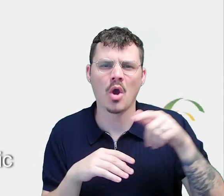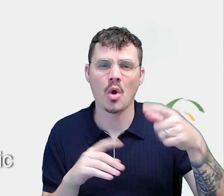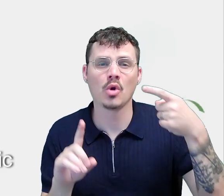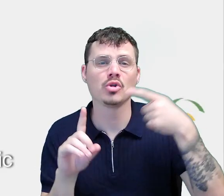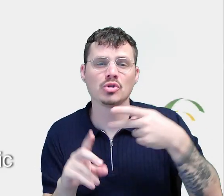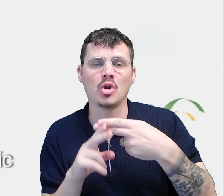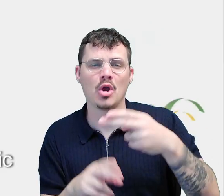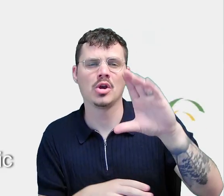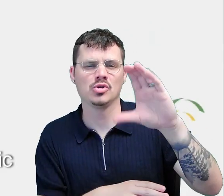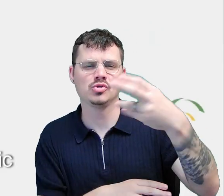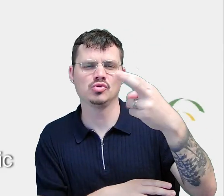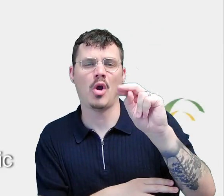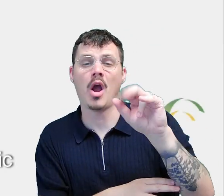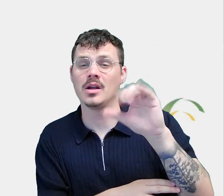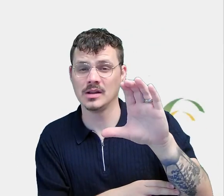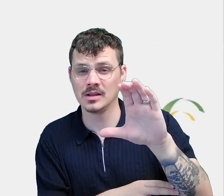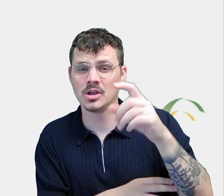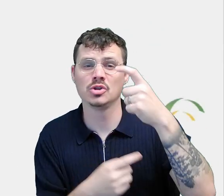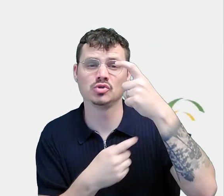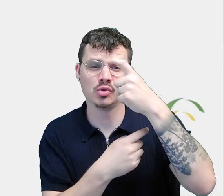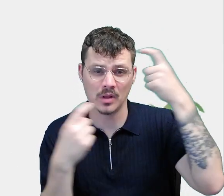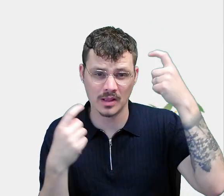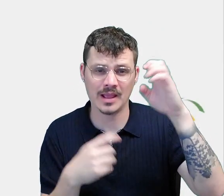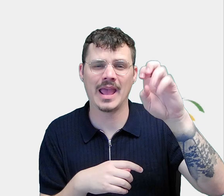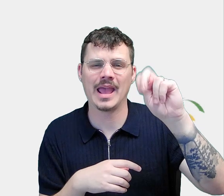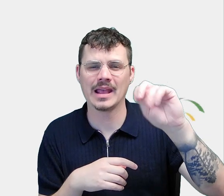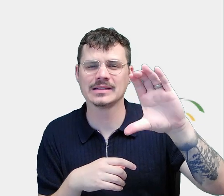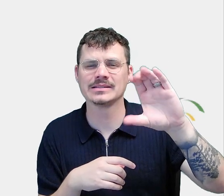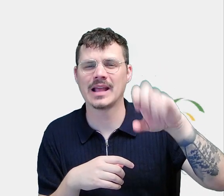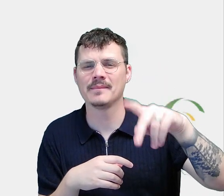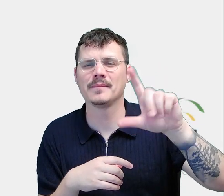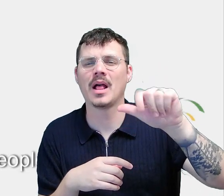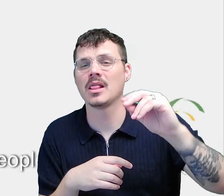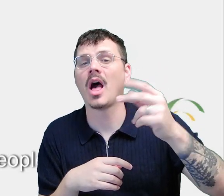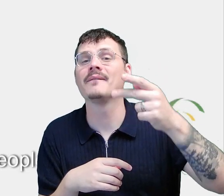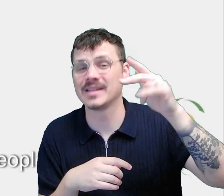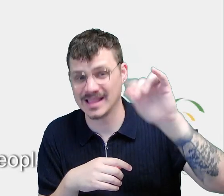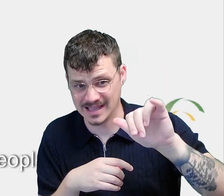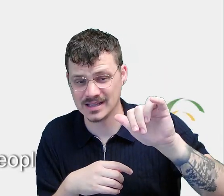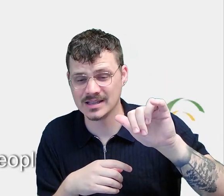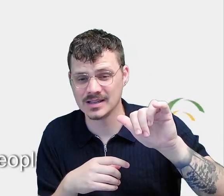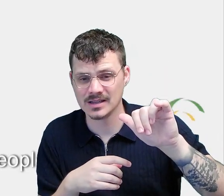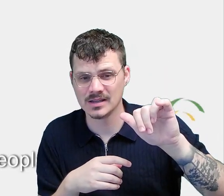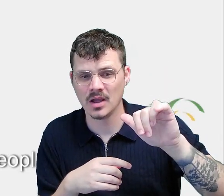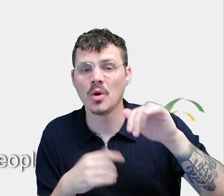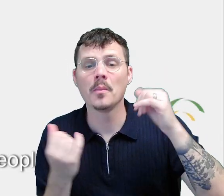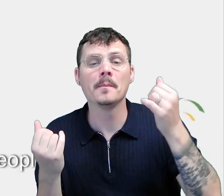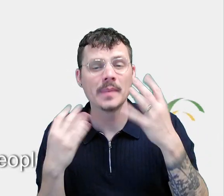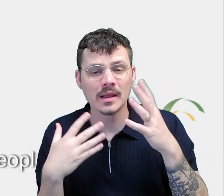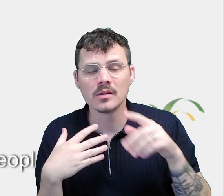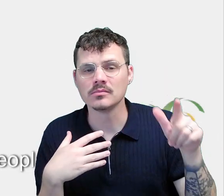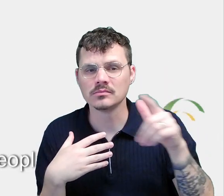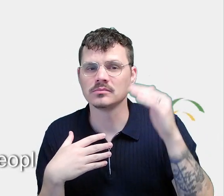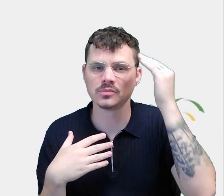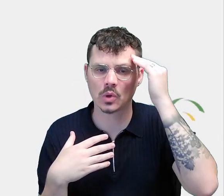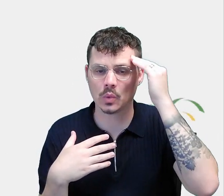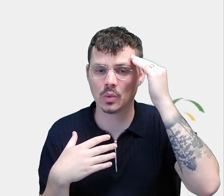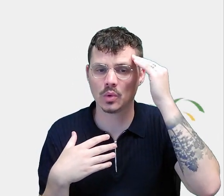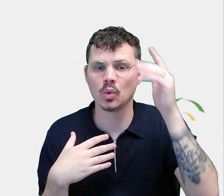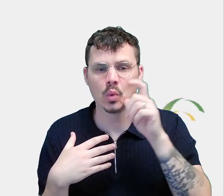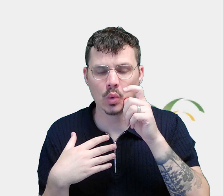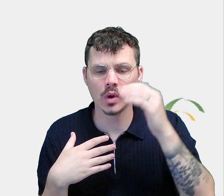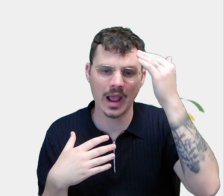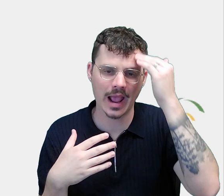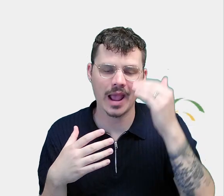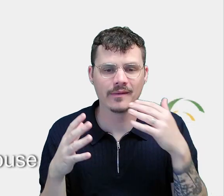entity called chronic traumatic encephalopathy. And this is the people that we know, people that bang their